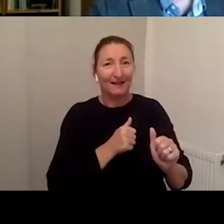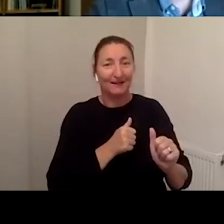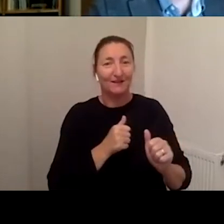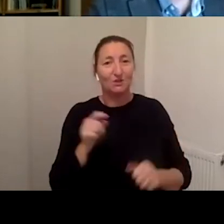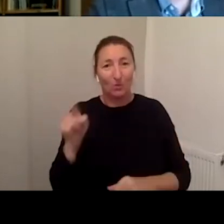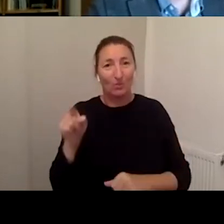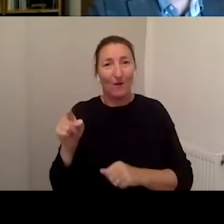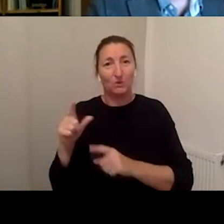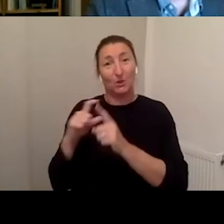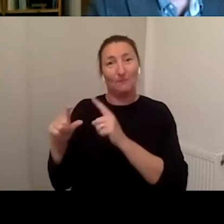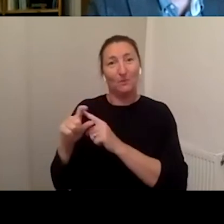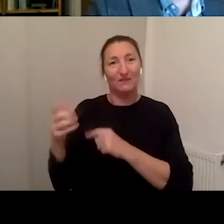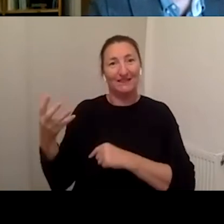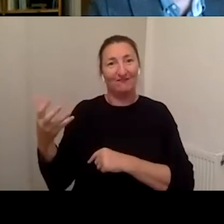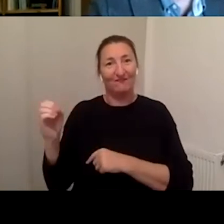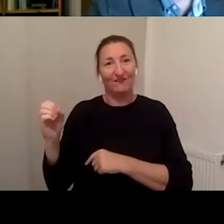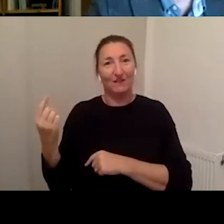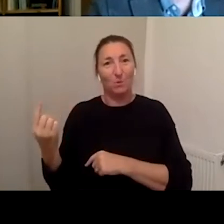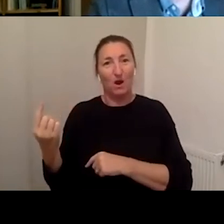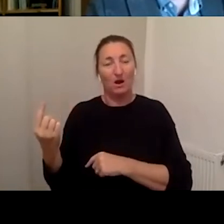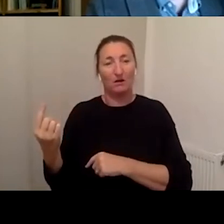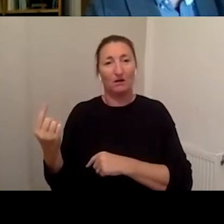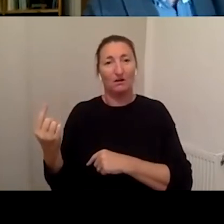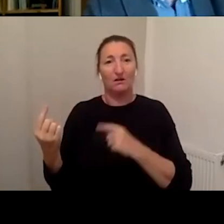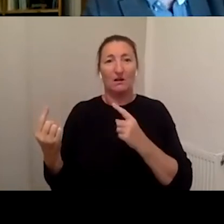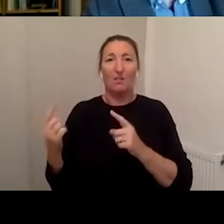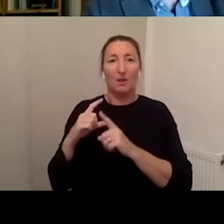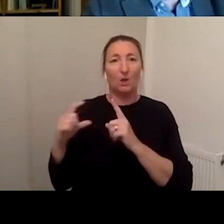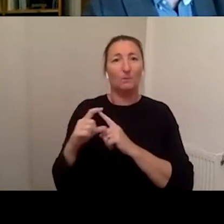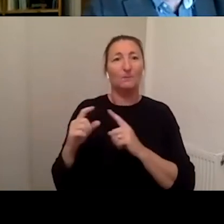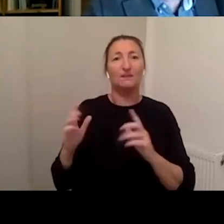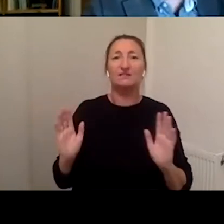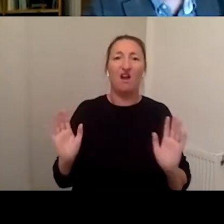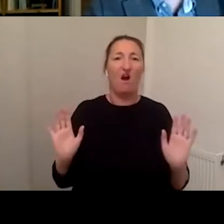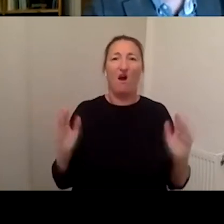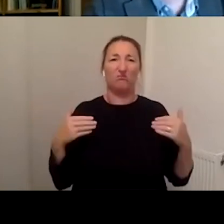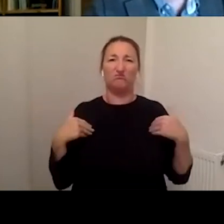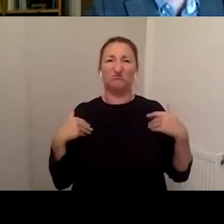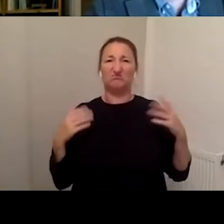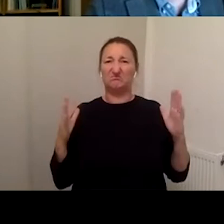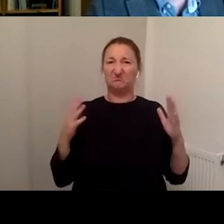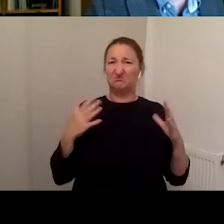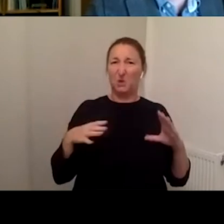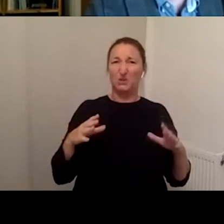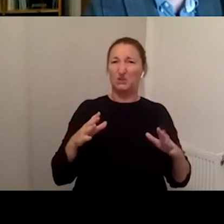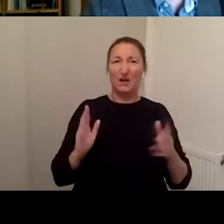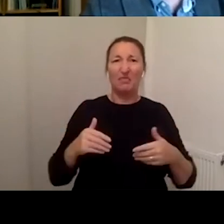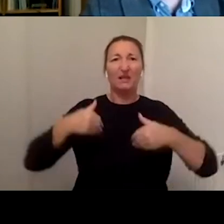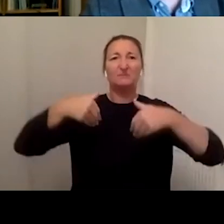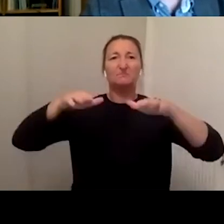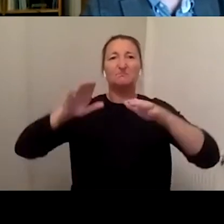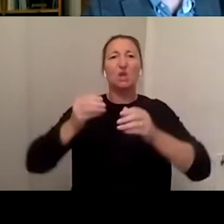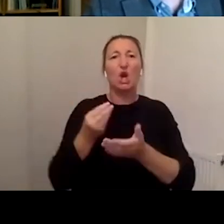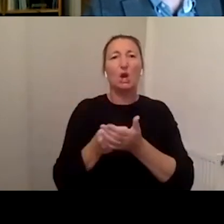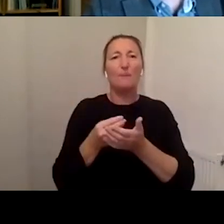the communities who were the 51% owners came in and said, oh, look, we don't have to do any work here. The community, the commercial guys are coming in here, they'll take